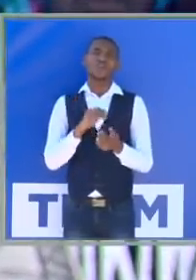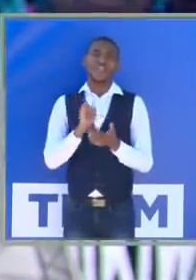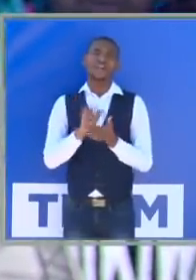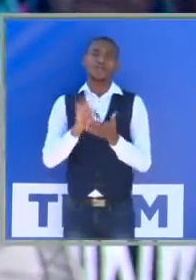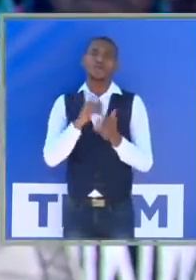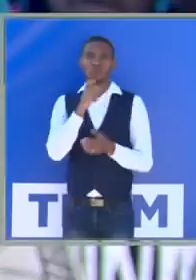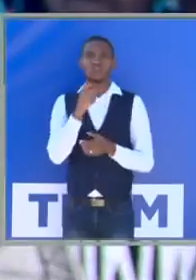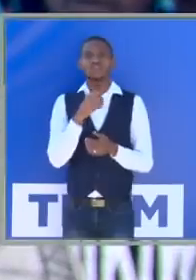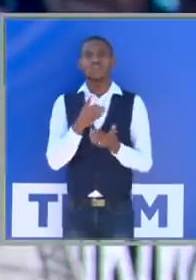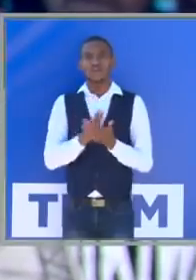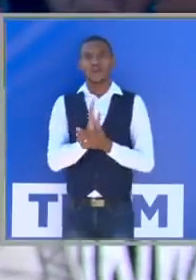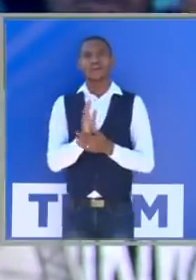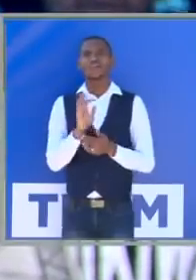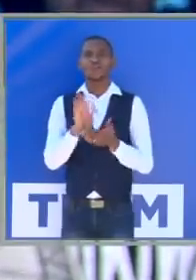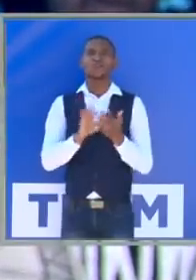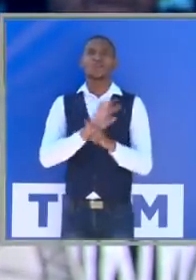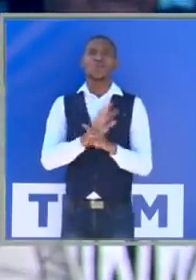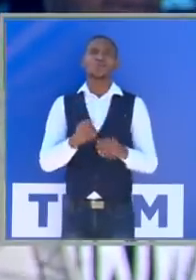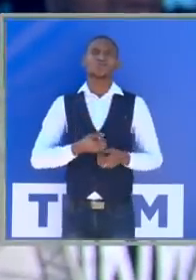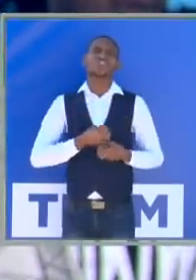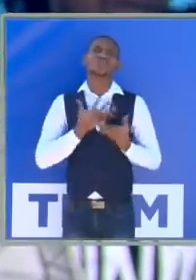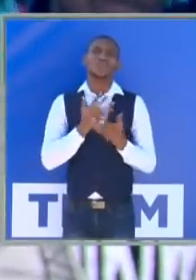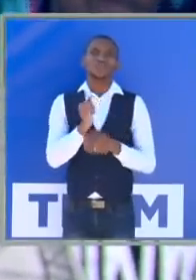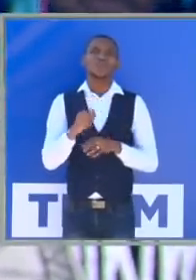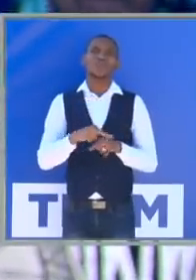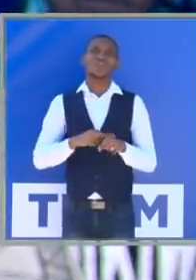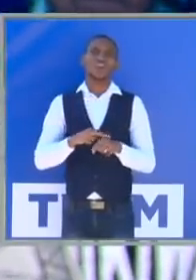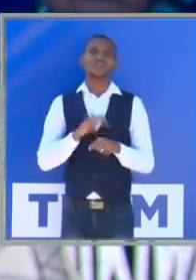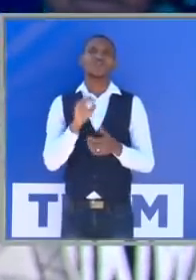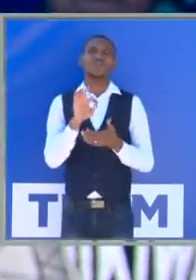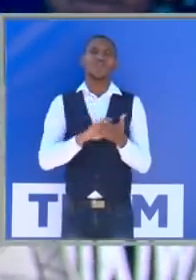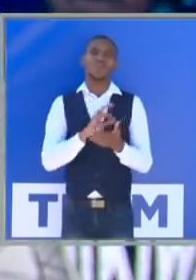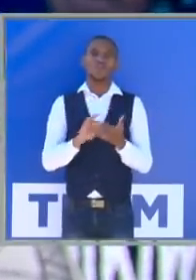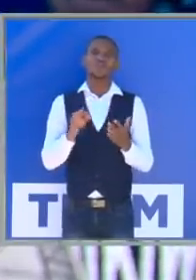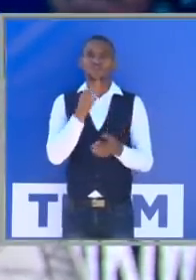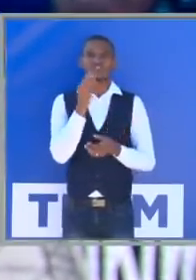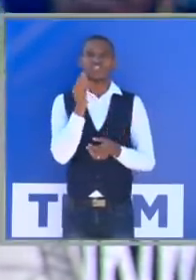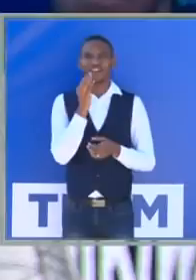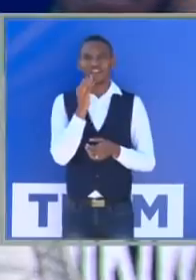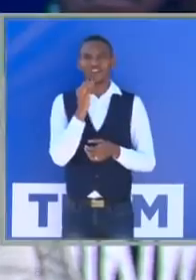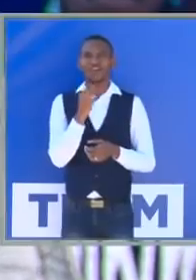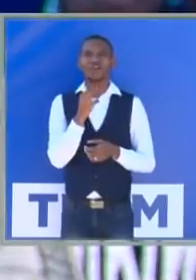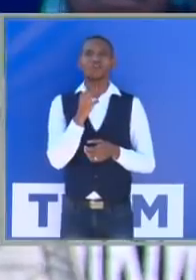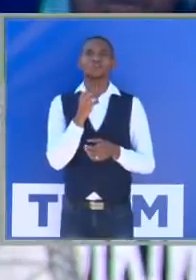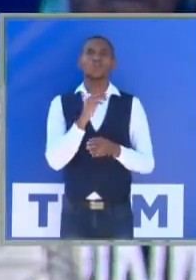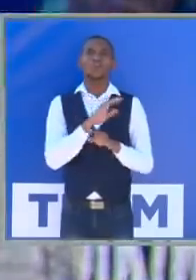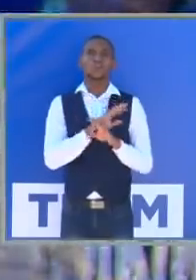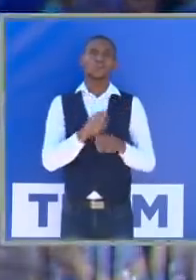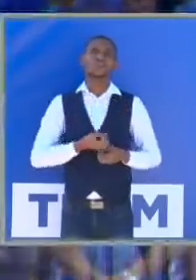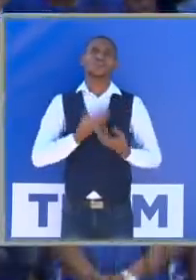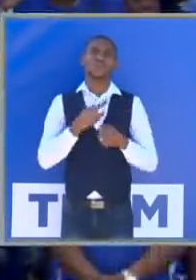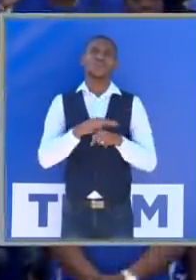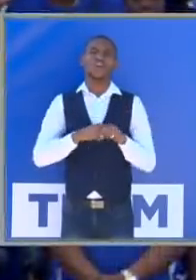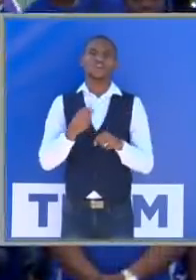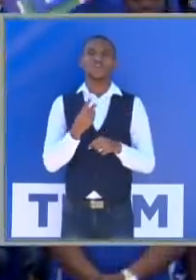Your vote is not simply to express your race. Your vote is to simply say, you're not there to express your race